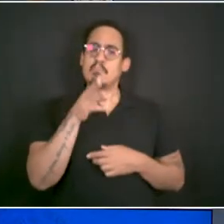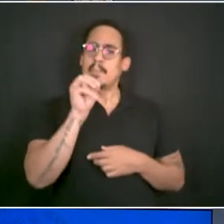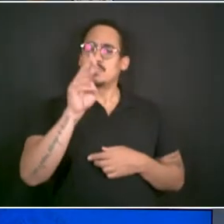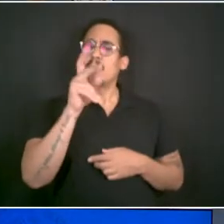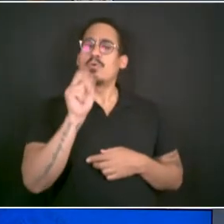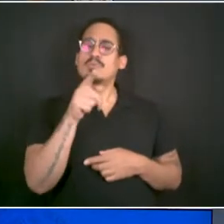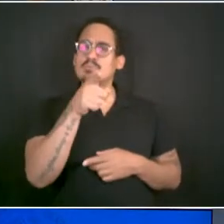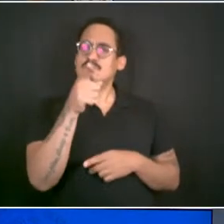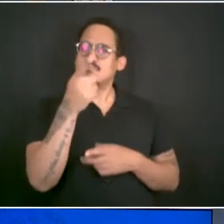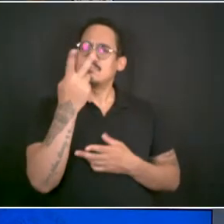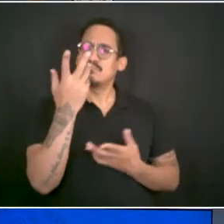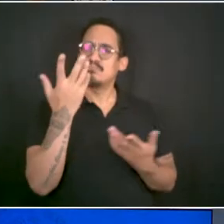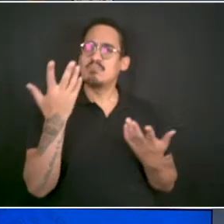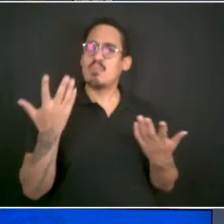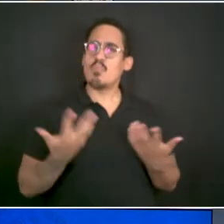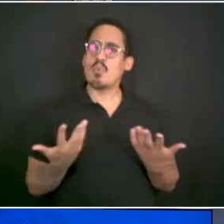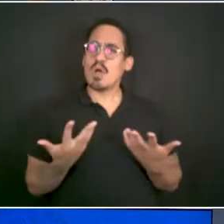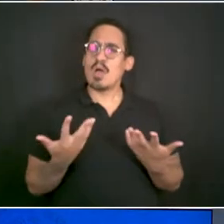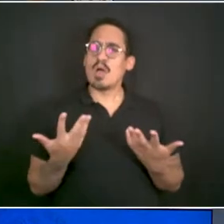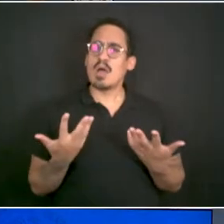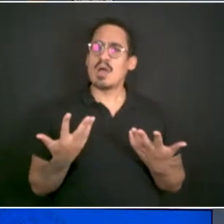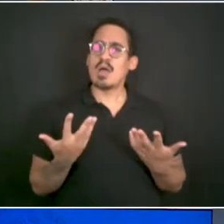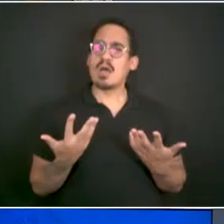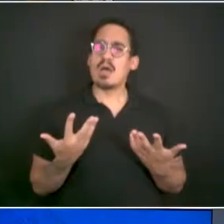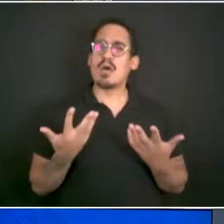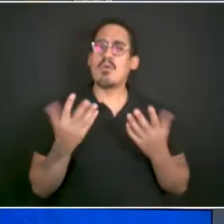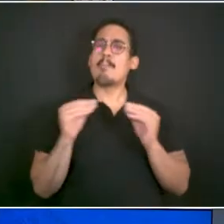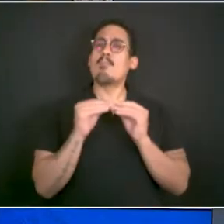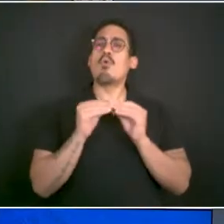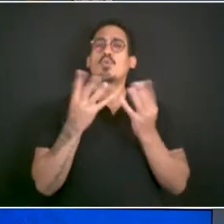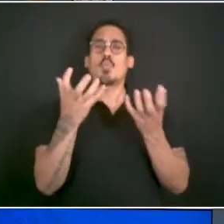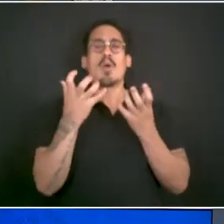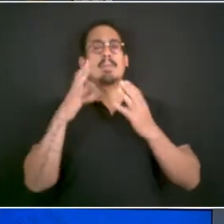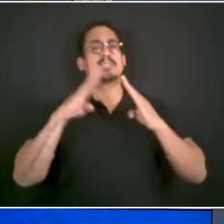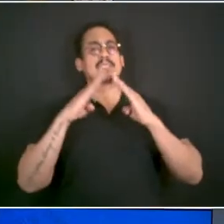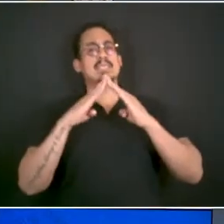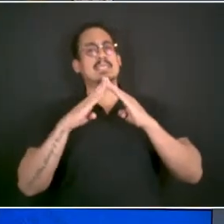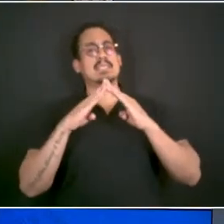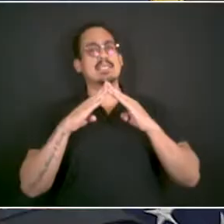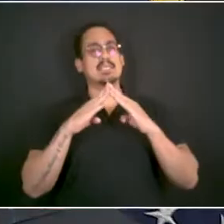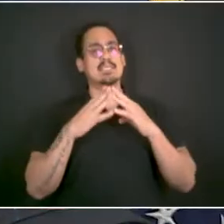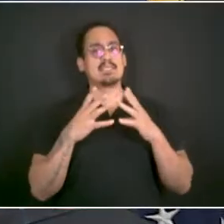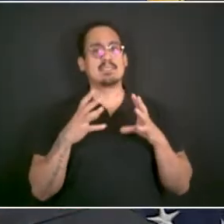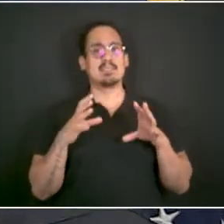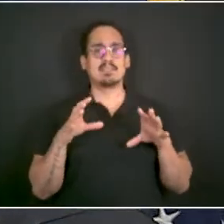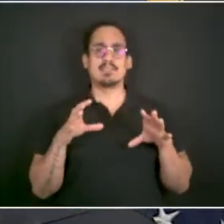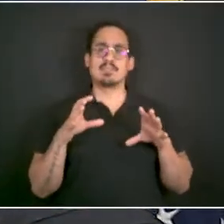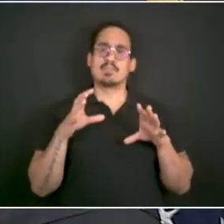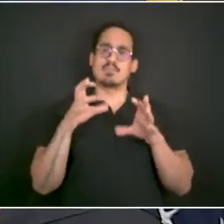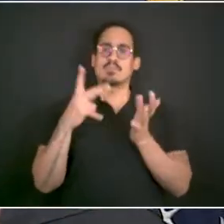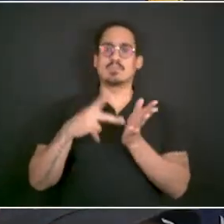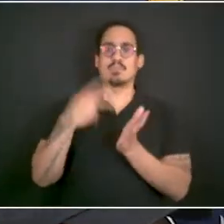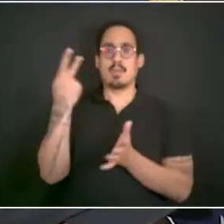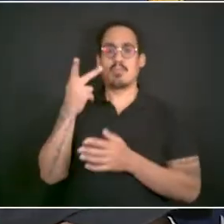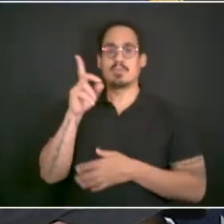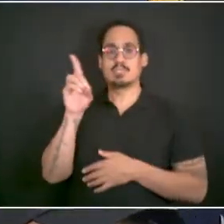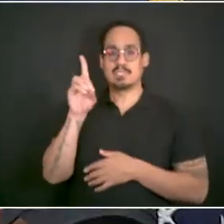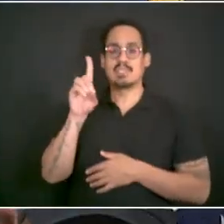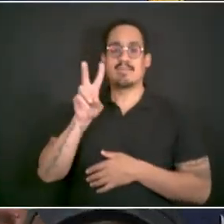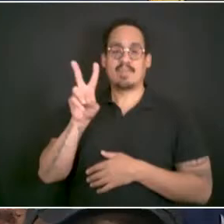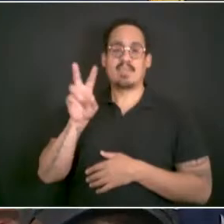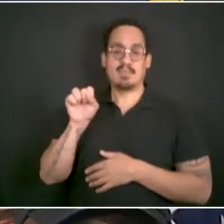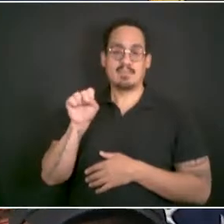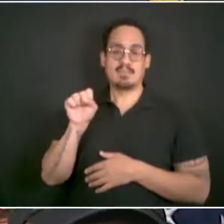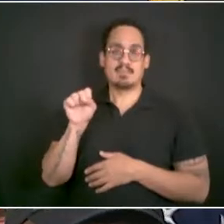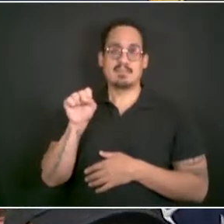would you like from the city to do on the case of veterans? Well, I'd like to double the DVS budget, but